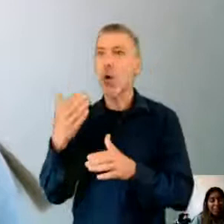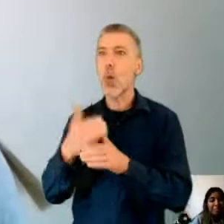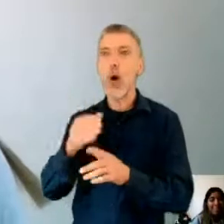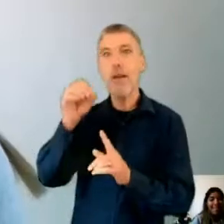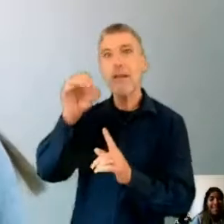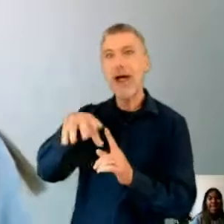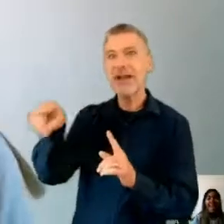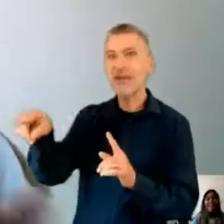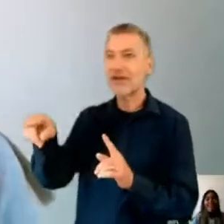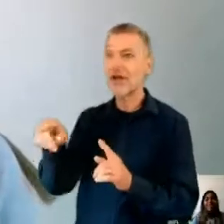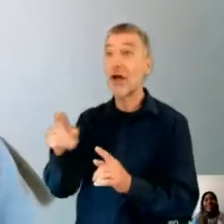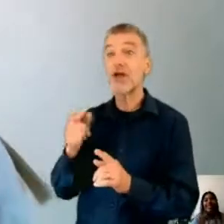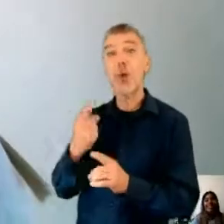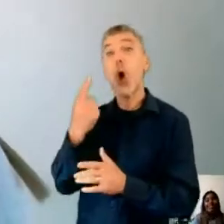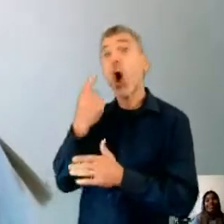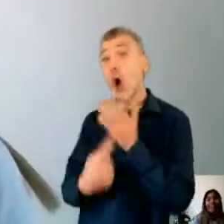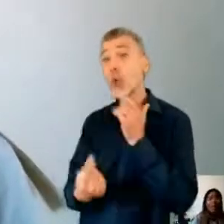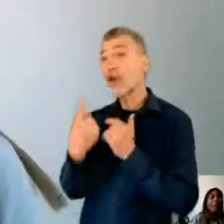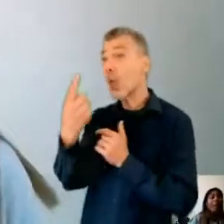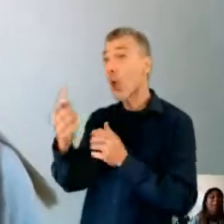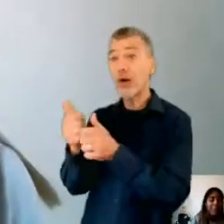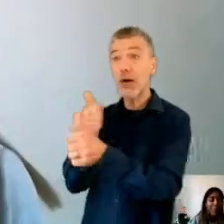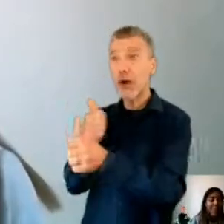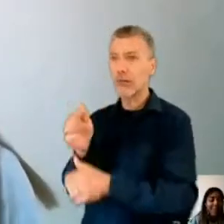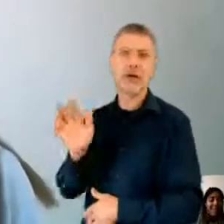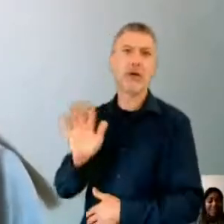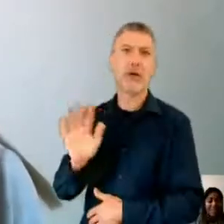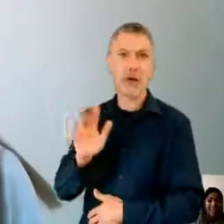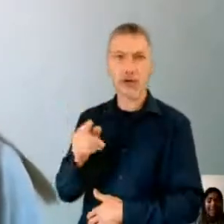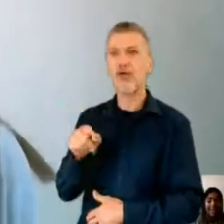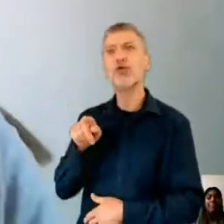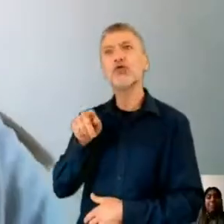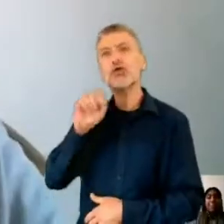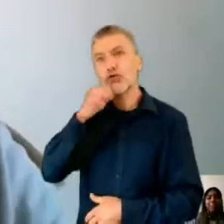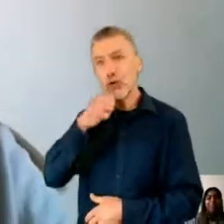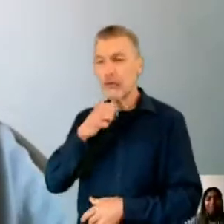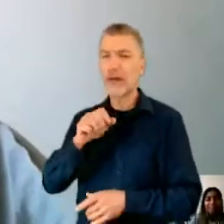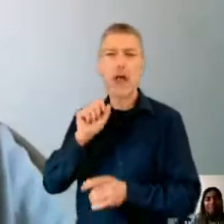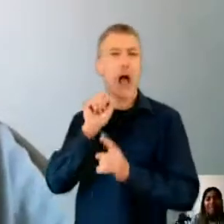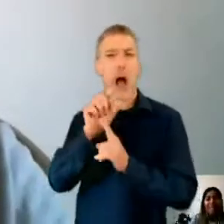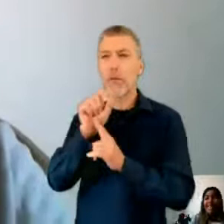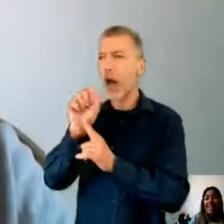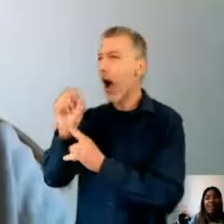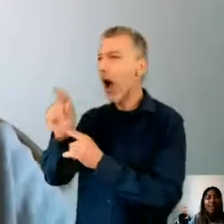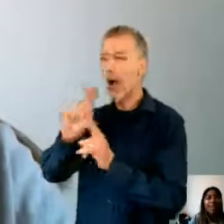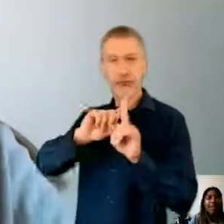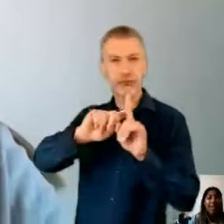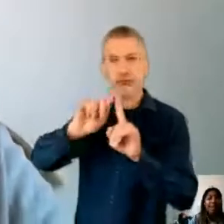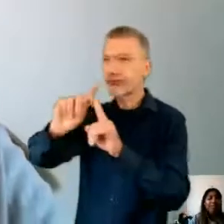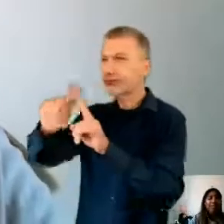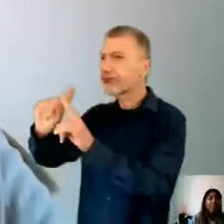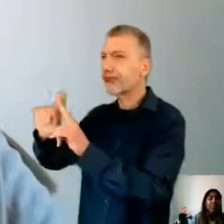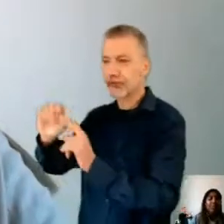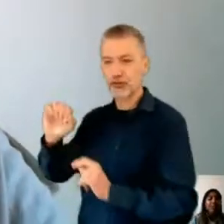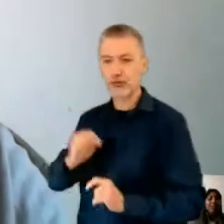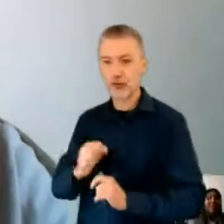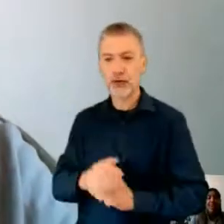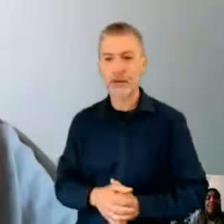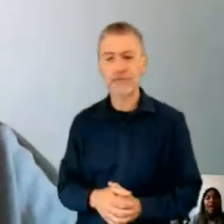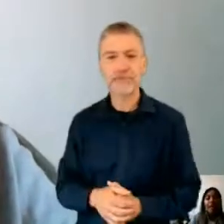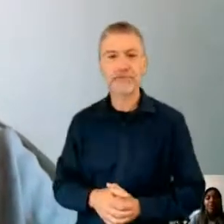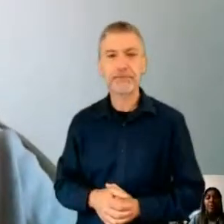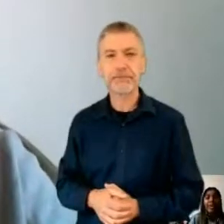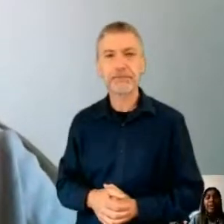to one company, even though you're tempted to. Just apply to as many as you can. But Yeah, so I applied through this